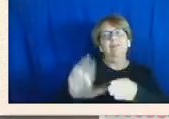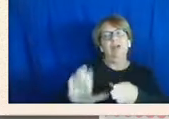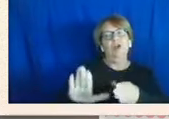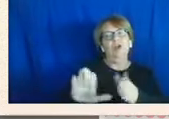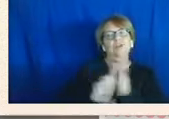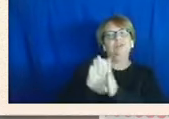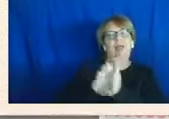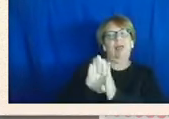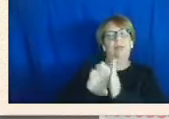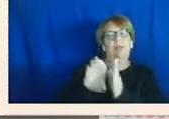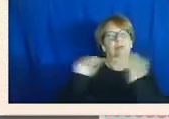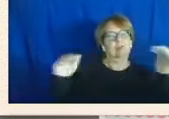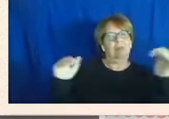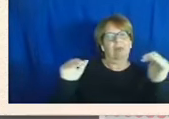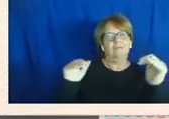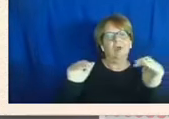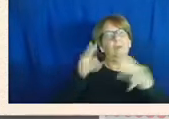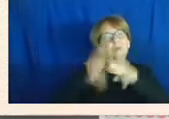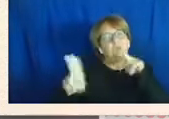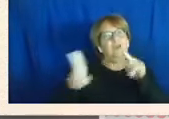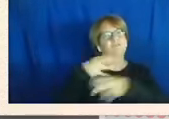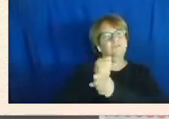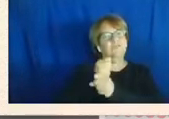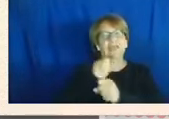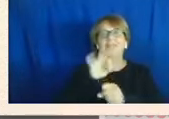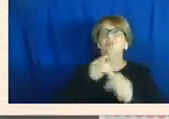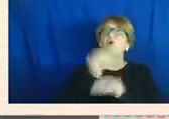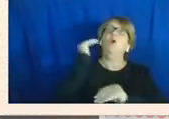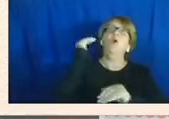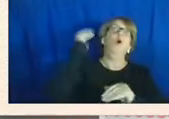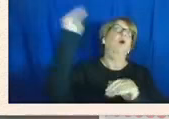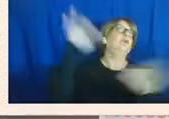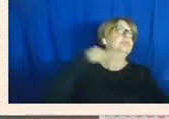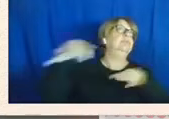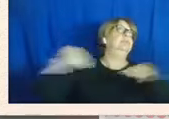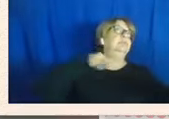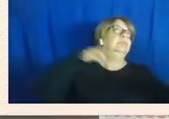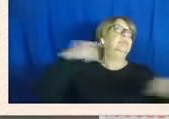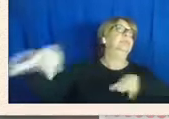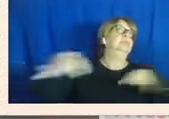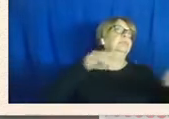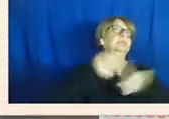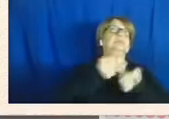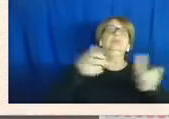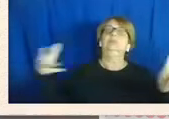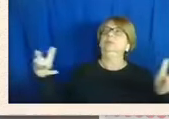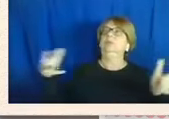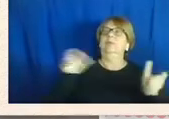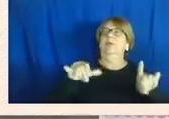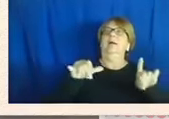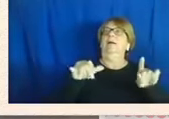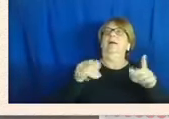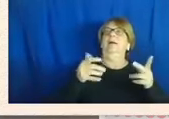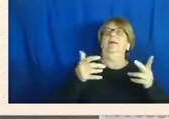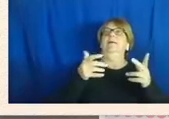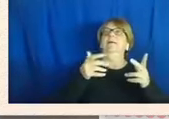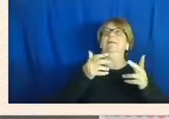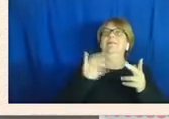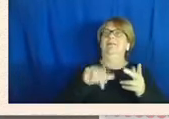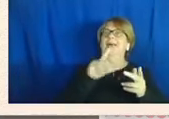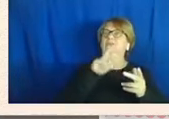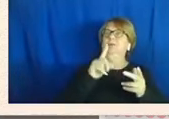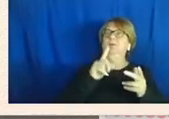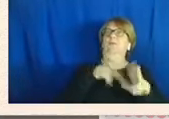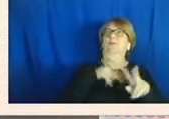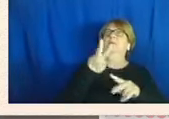when you over explain something, it often is, it's threat information. It's sort of telling people that this is really something to worry about. So I have to give you like tons and tons and